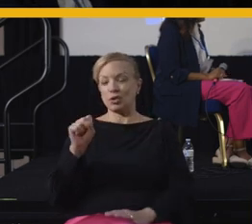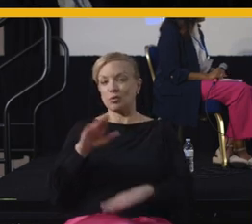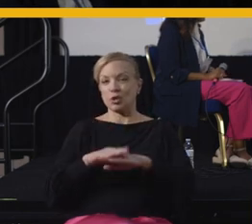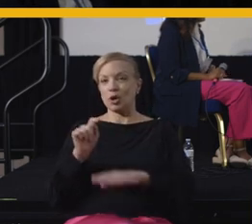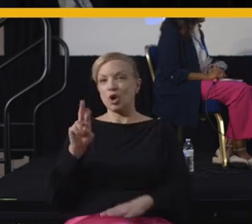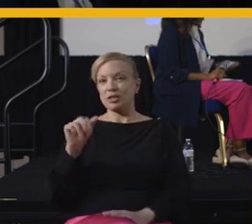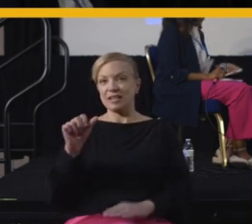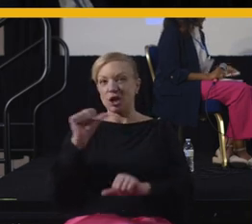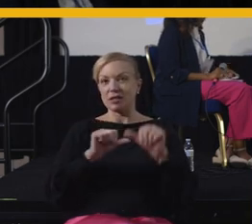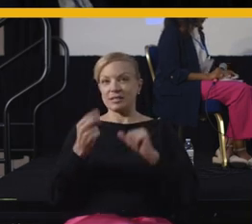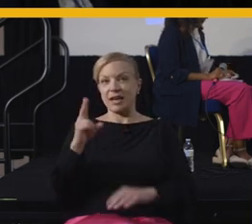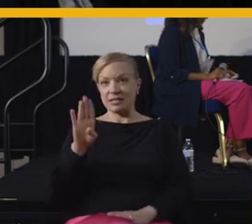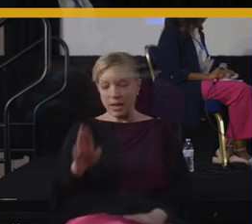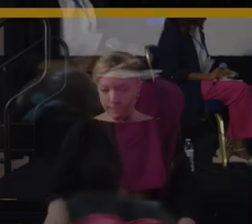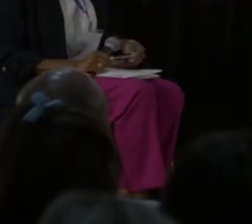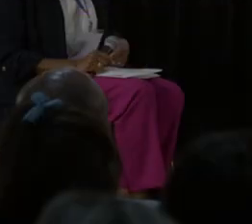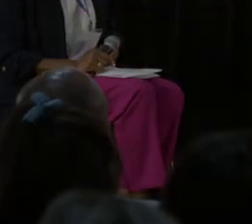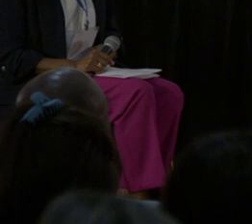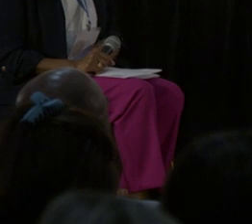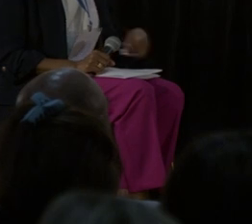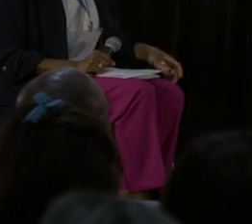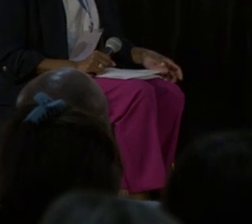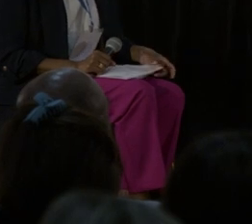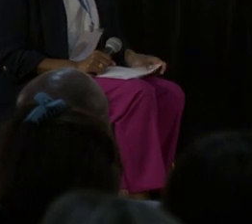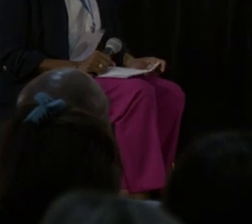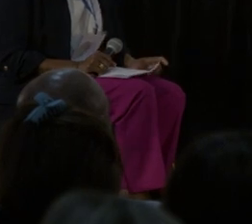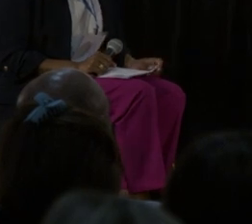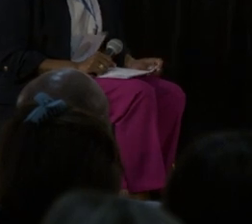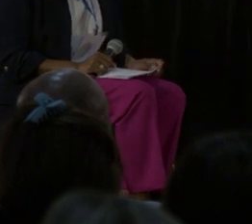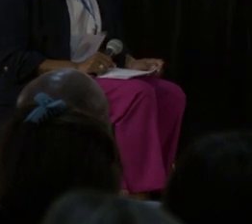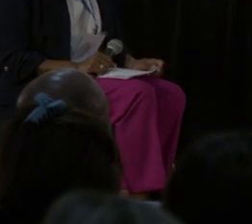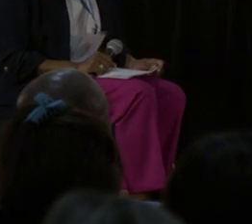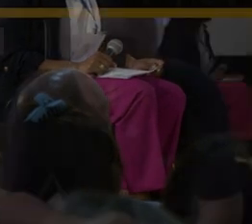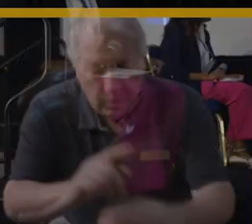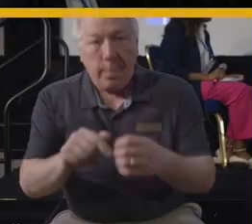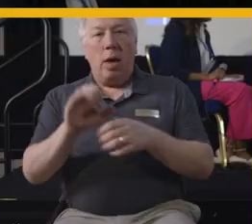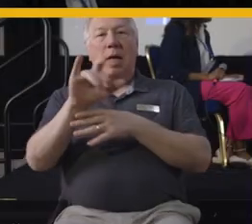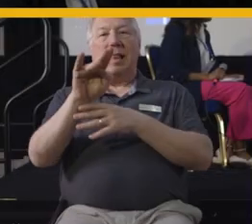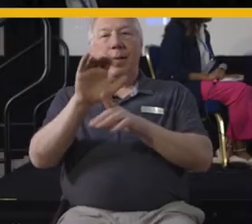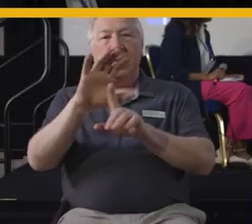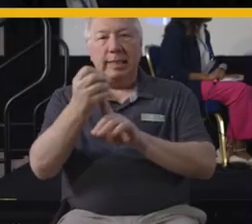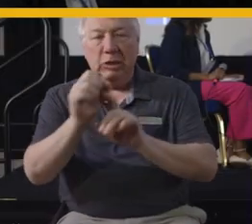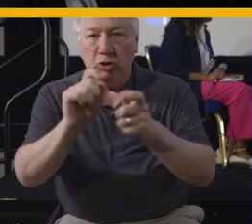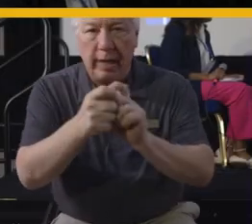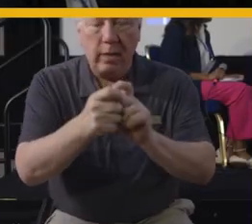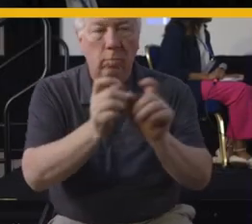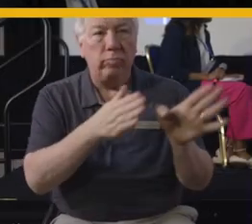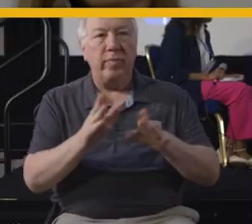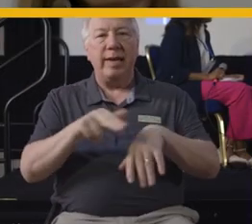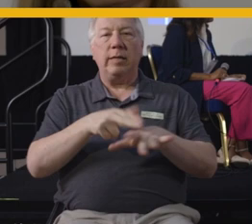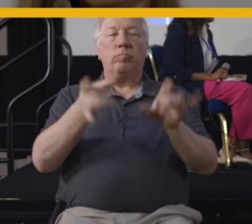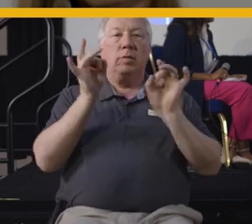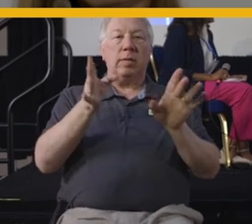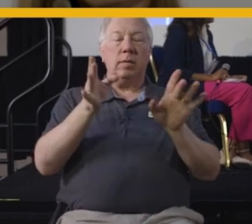Science Hub called Weathered, which is all about climate change and preparing for natural disasters. It's a really